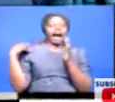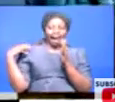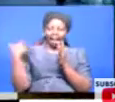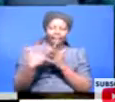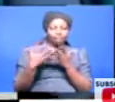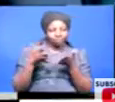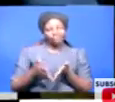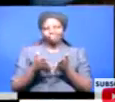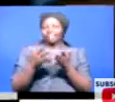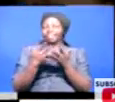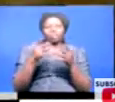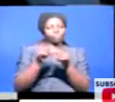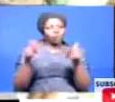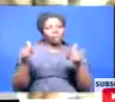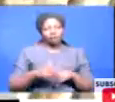good.